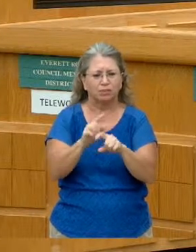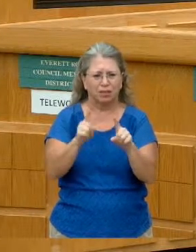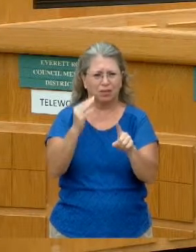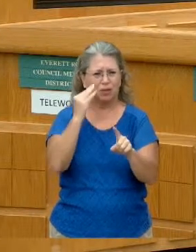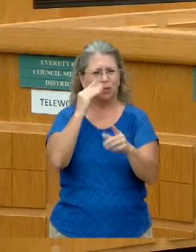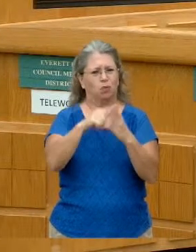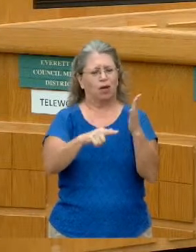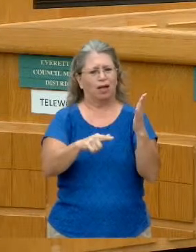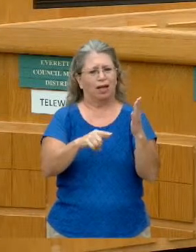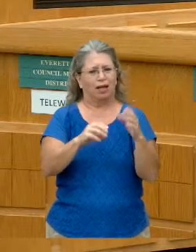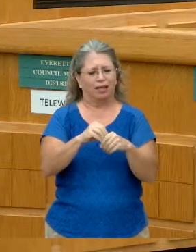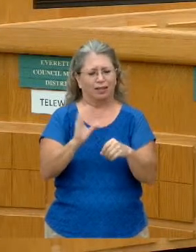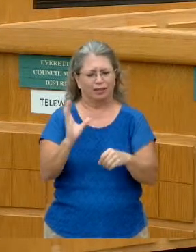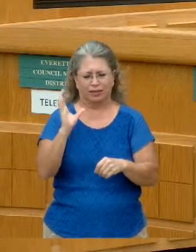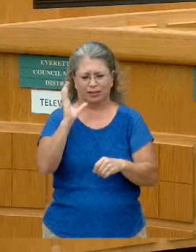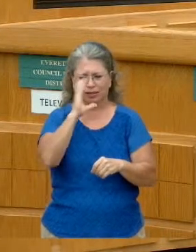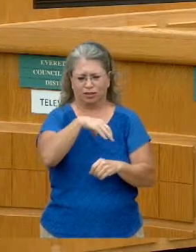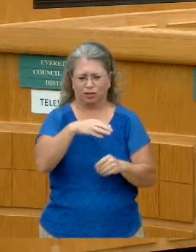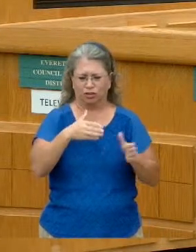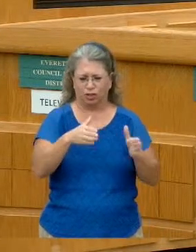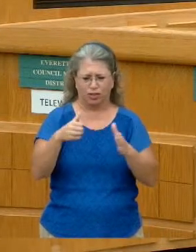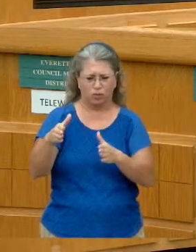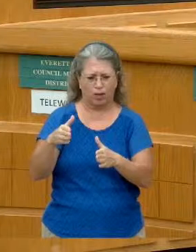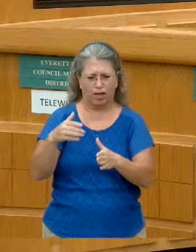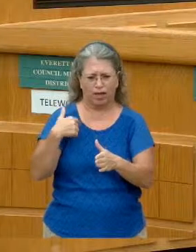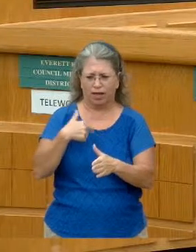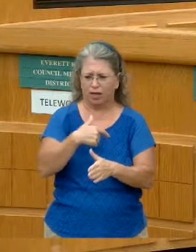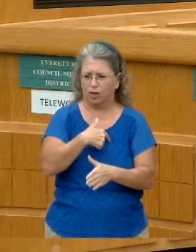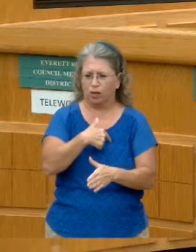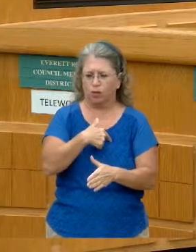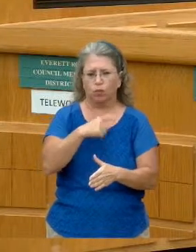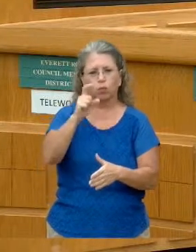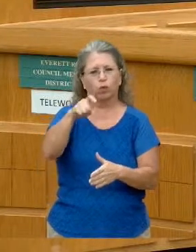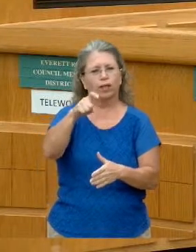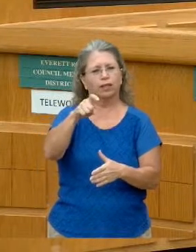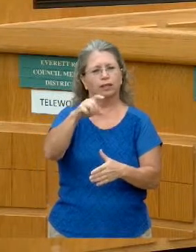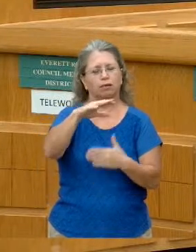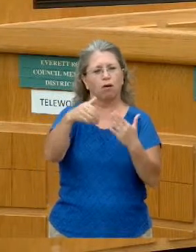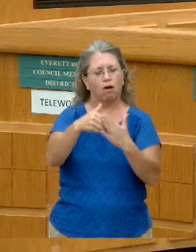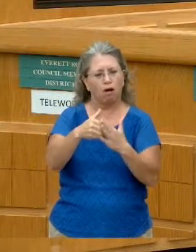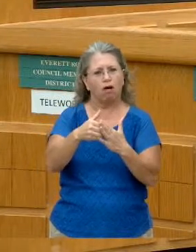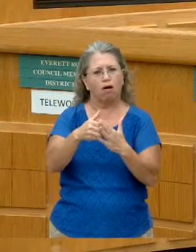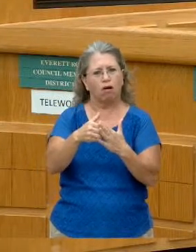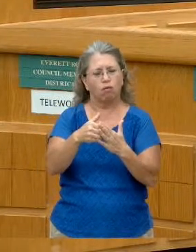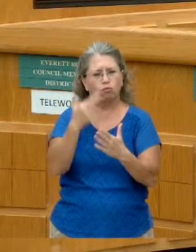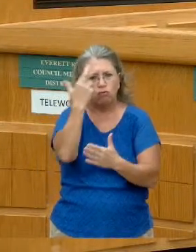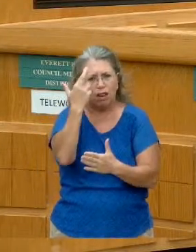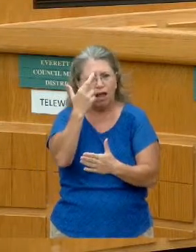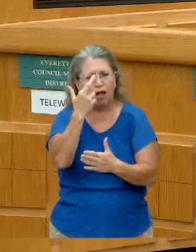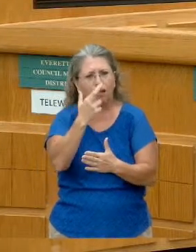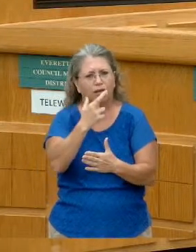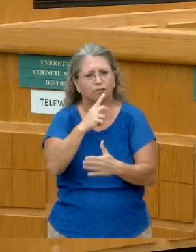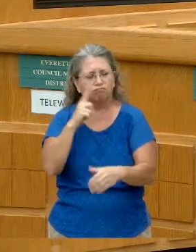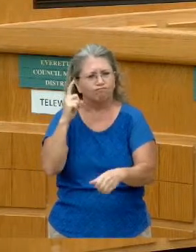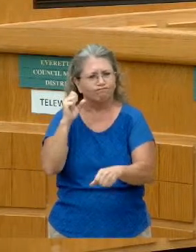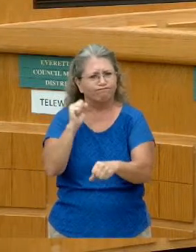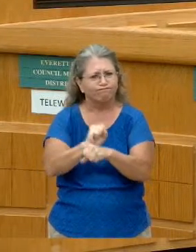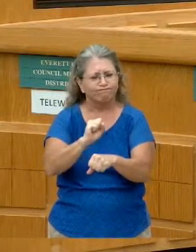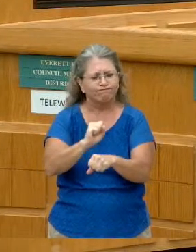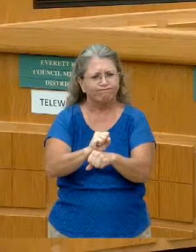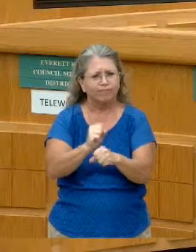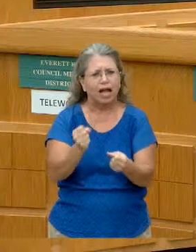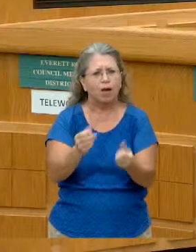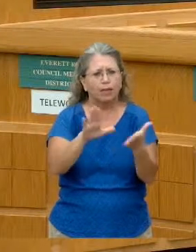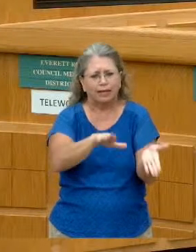way, we need to come to grips with the reality of the deaths of this